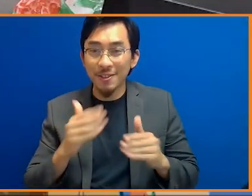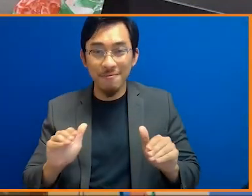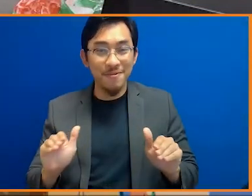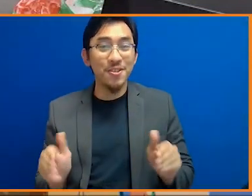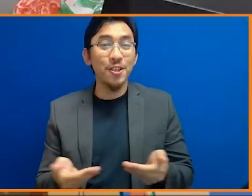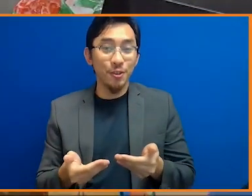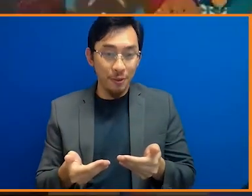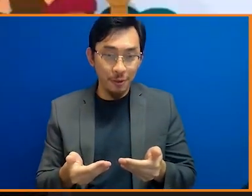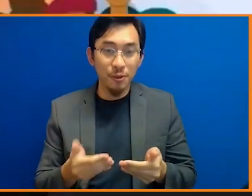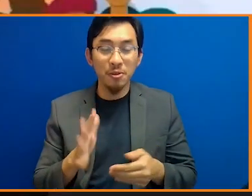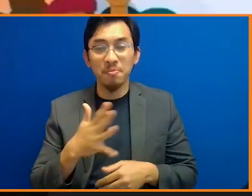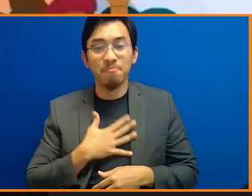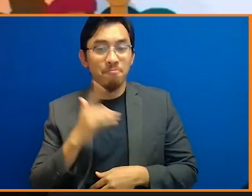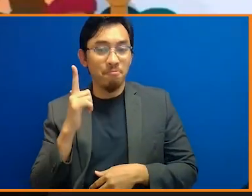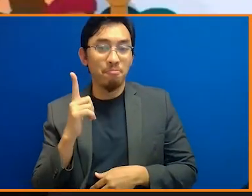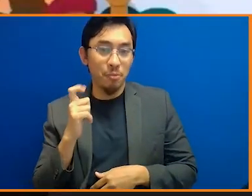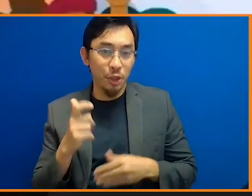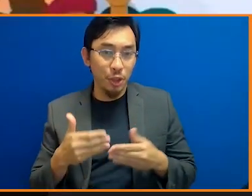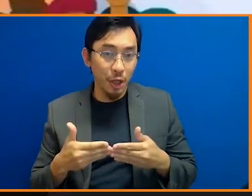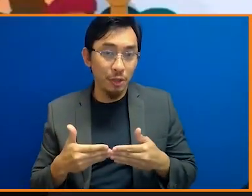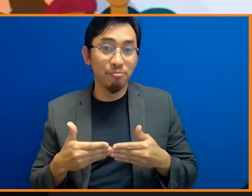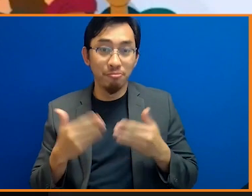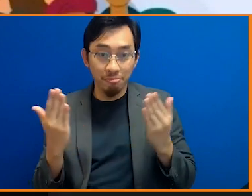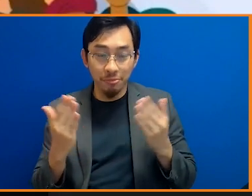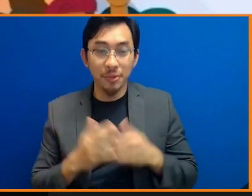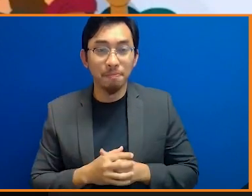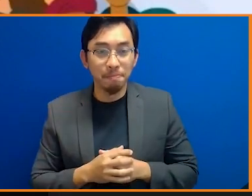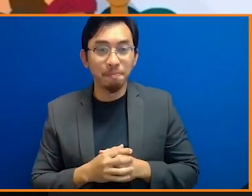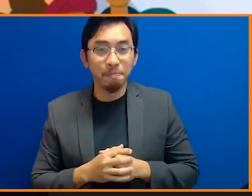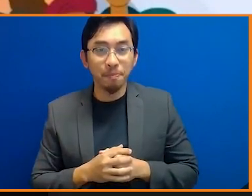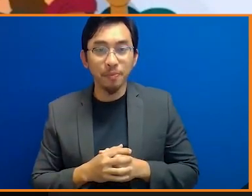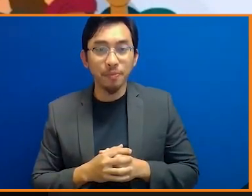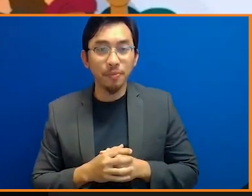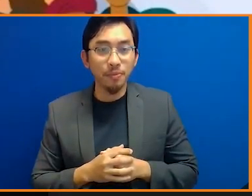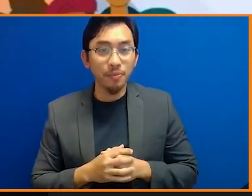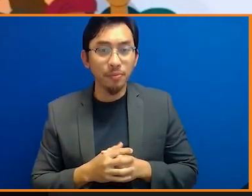Okay, thank you very much for your introduction. So yeah, let me just start.